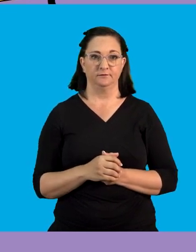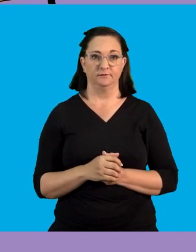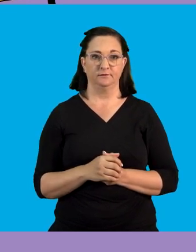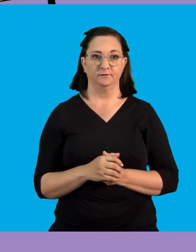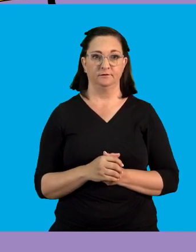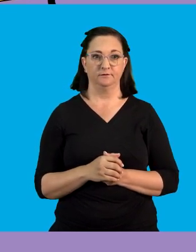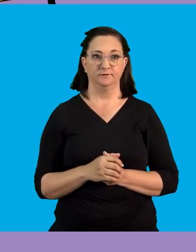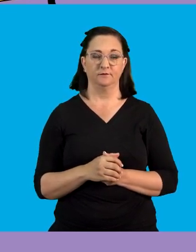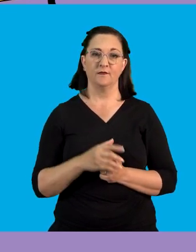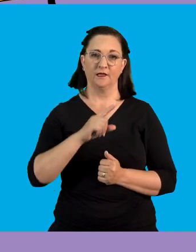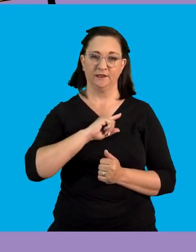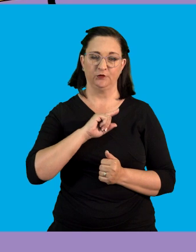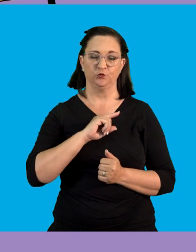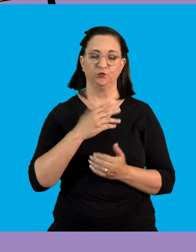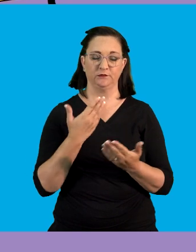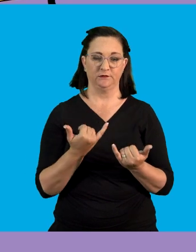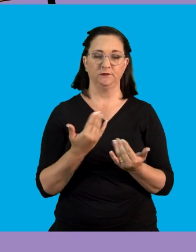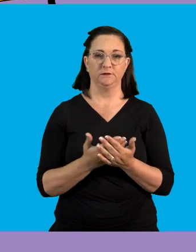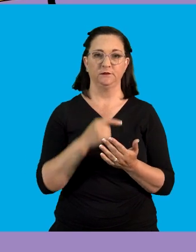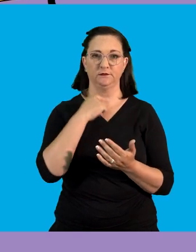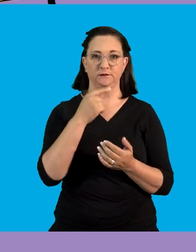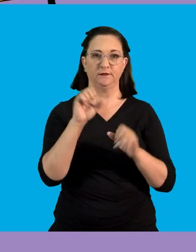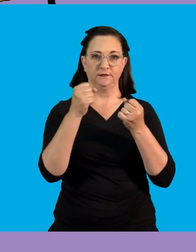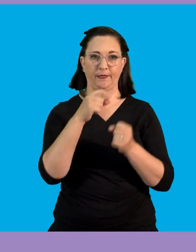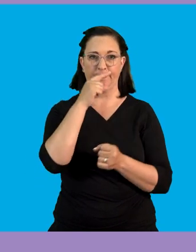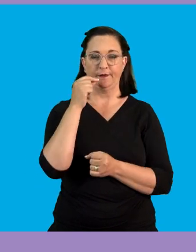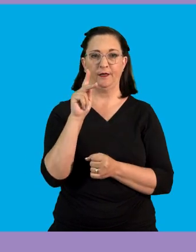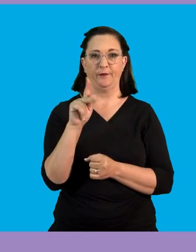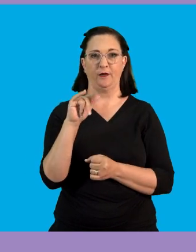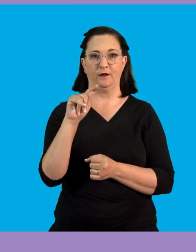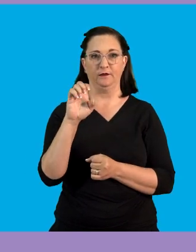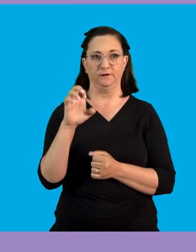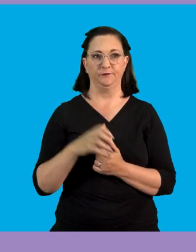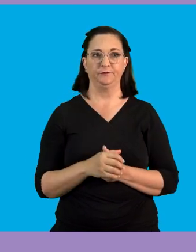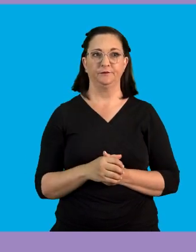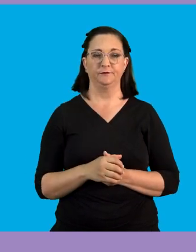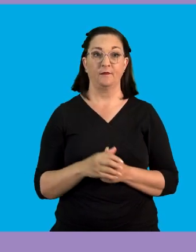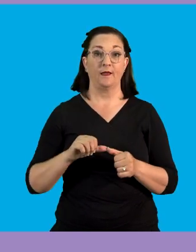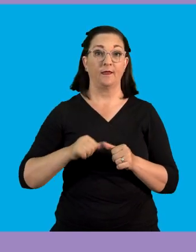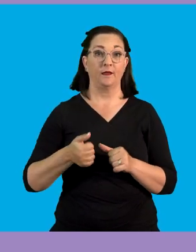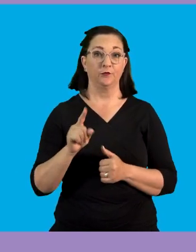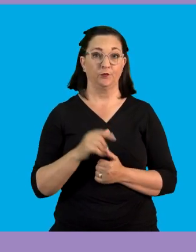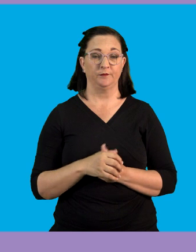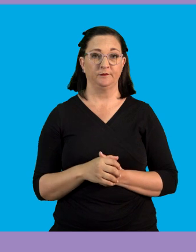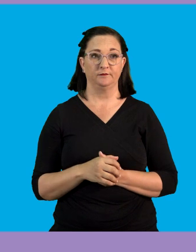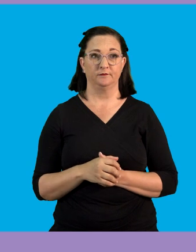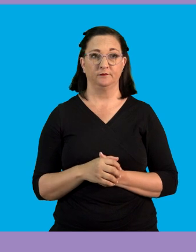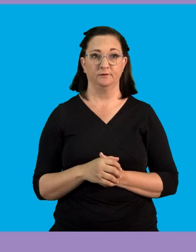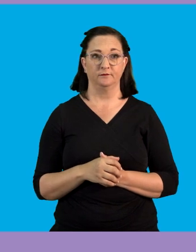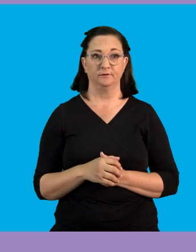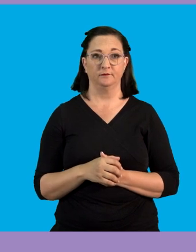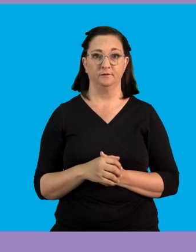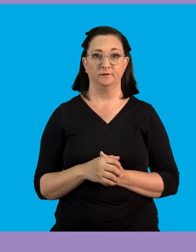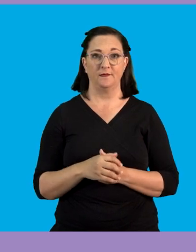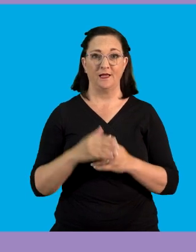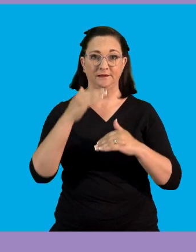So it's two pairs of adjacent sides that are equal. That's why it's called a kite. Let's look at the next one. The sides